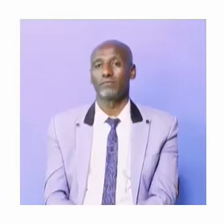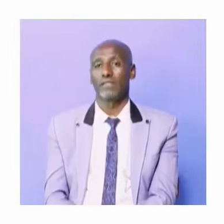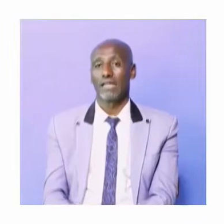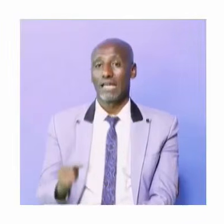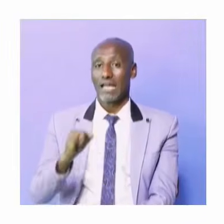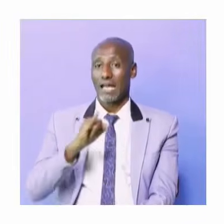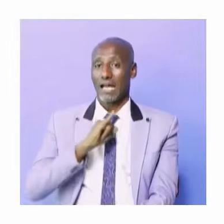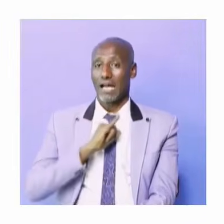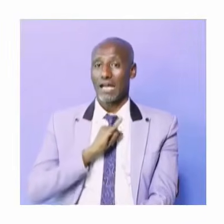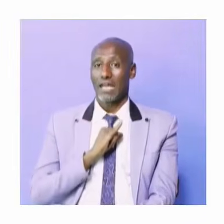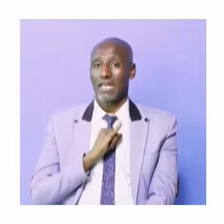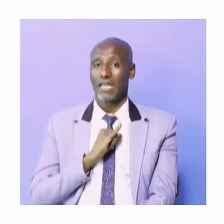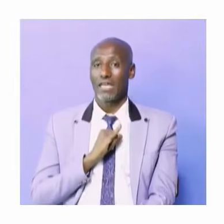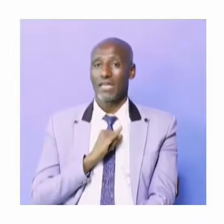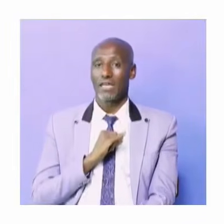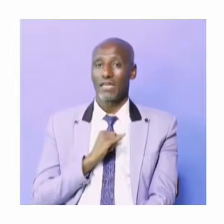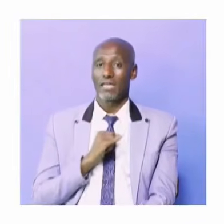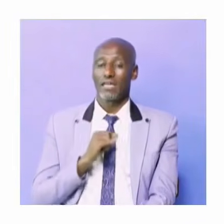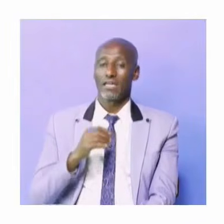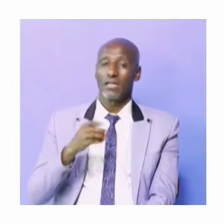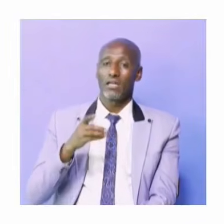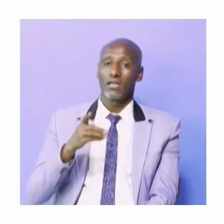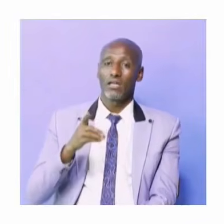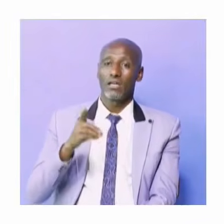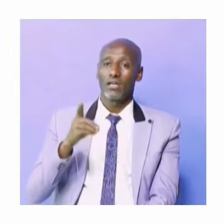I don't